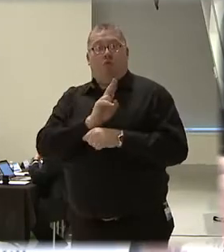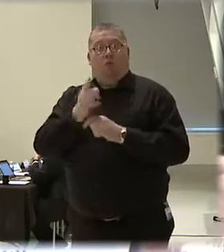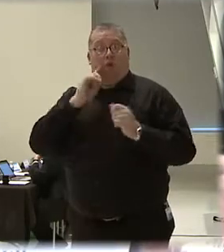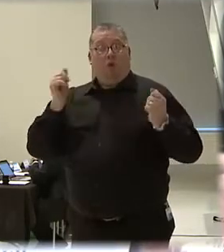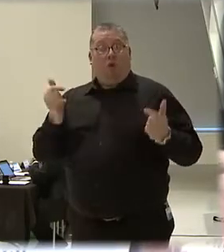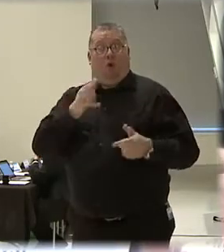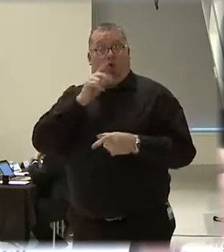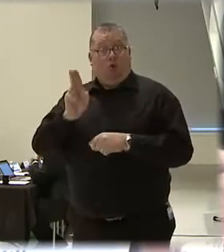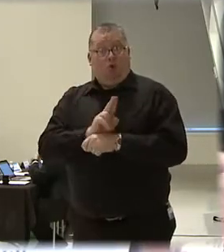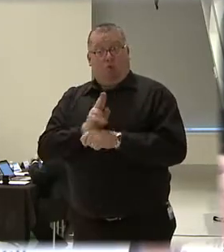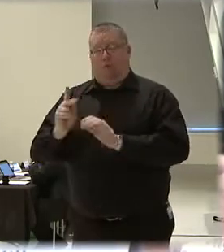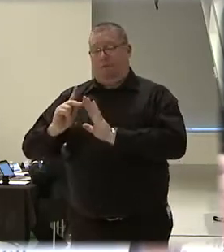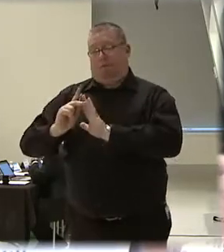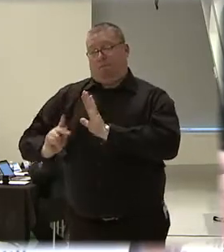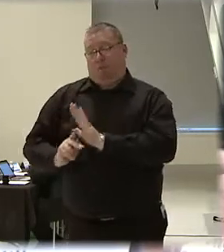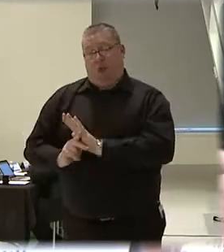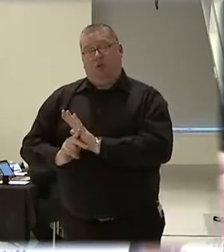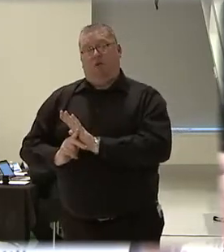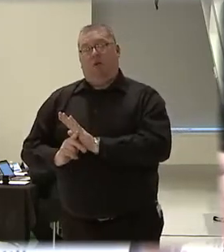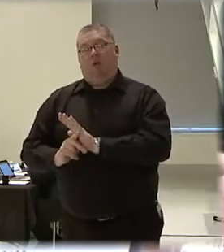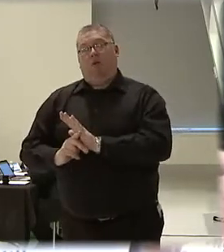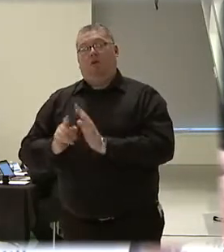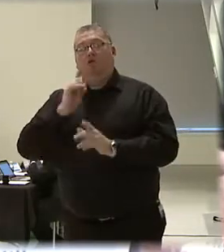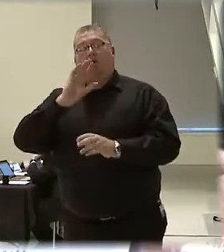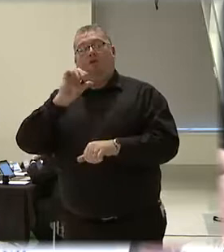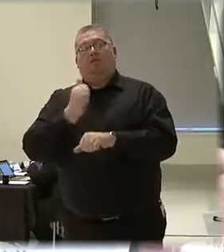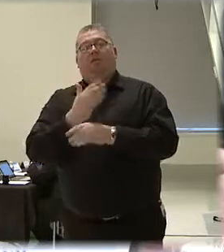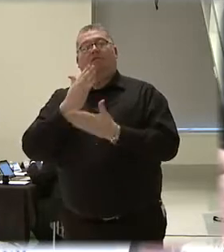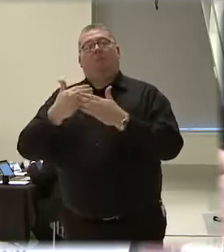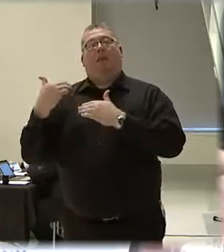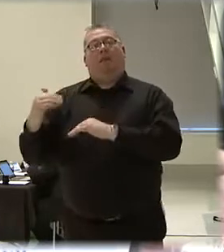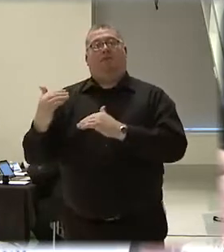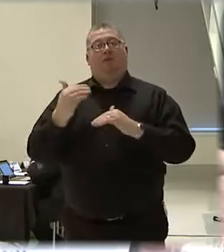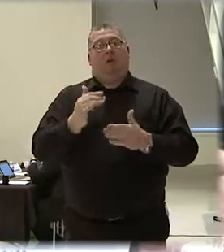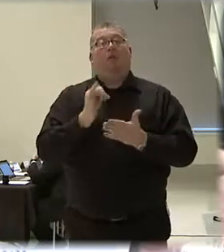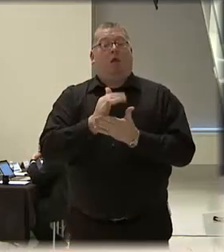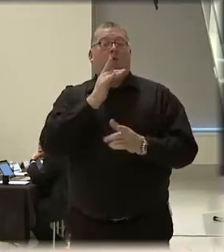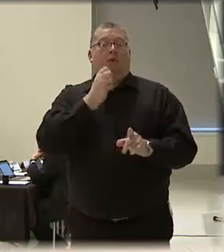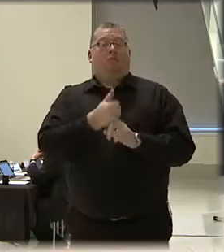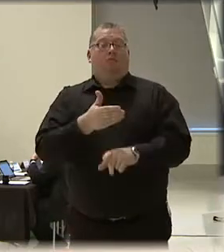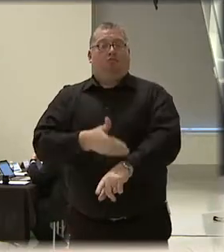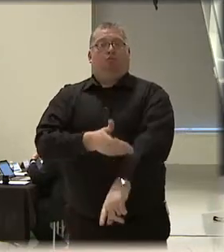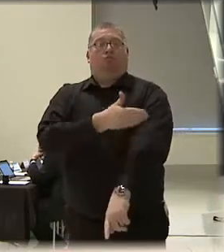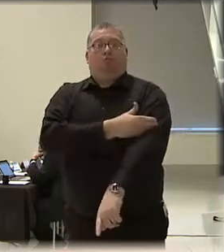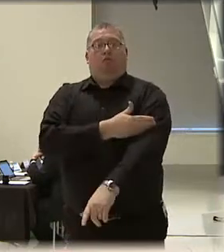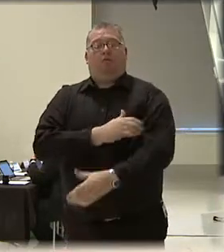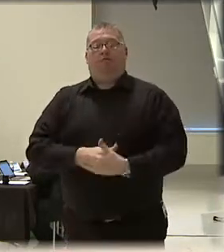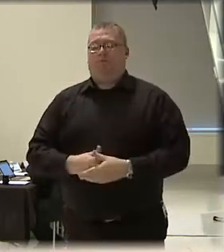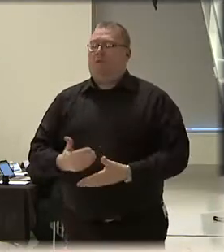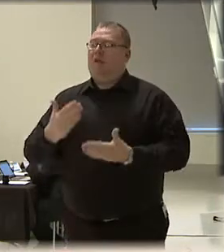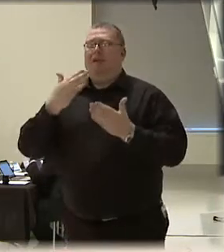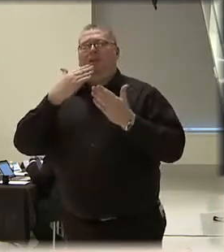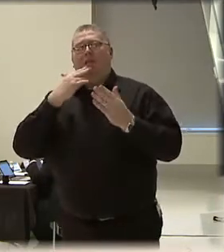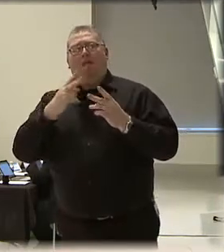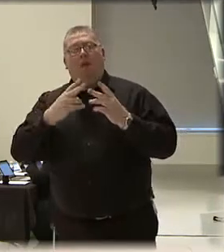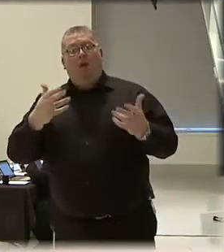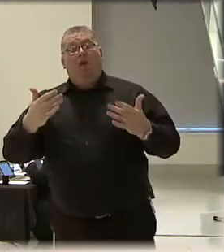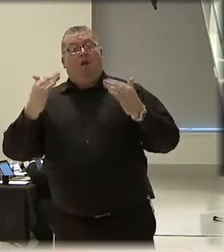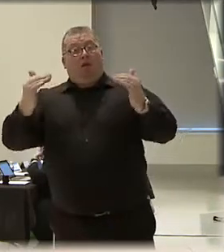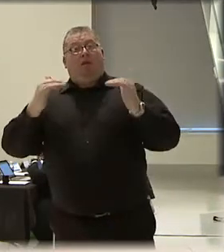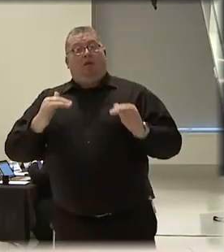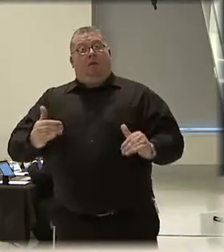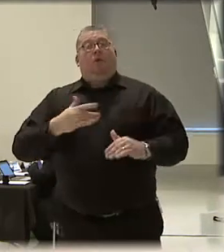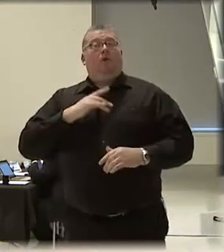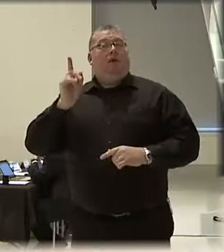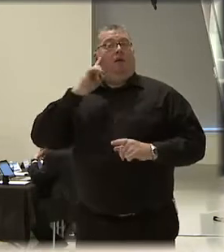but the policies that are in place for implementation will really make the difference. Thank you very much. Next, we'll hear